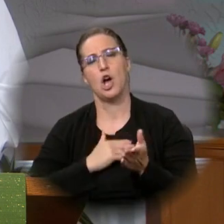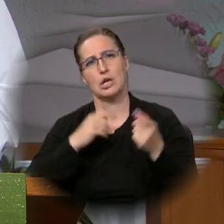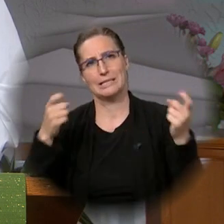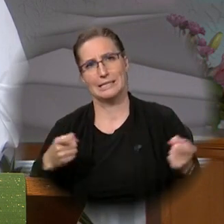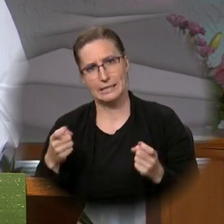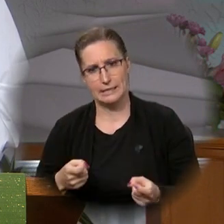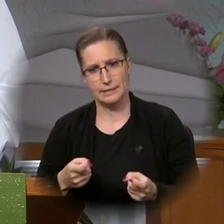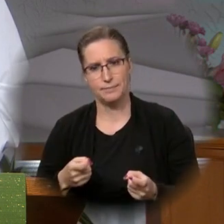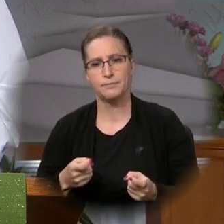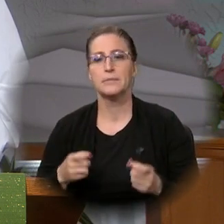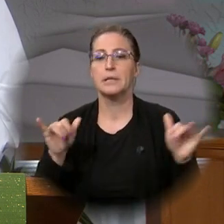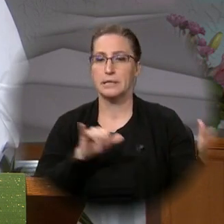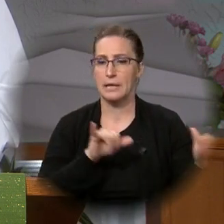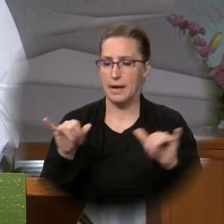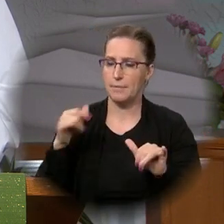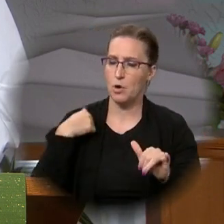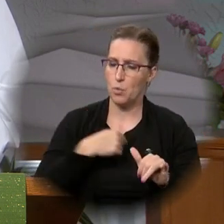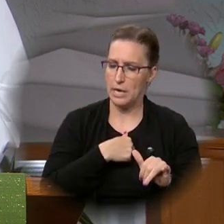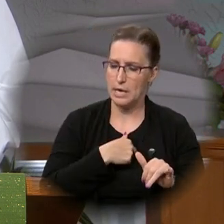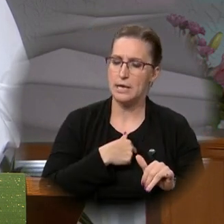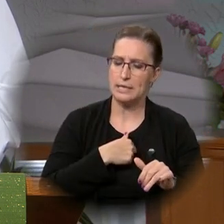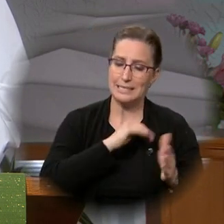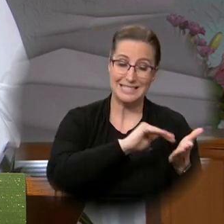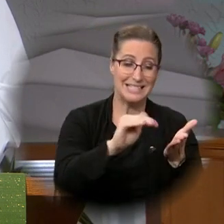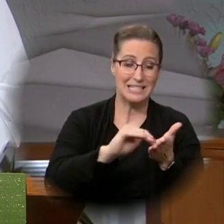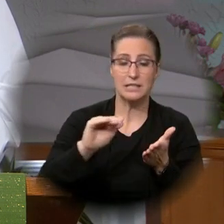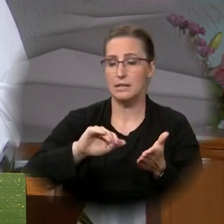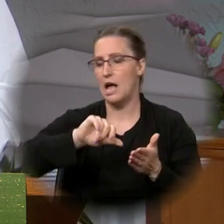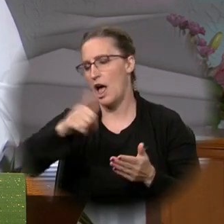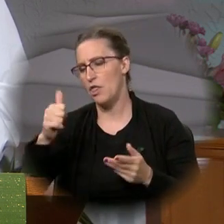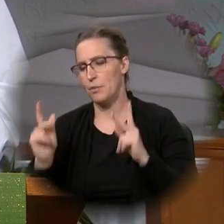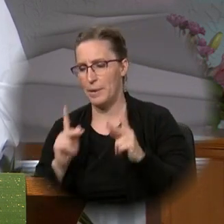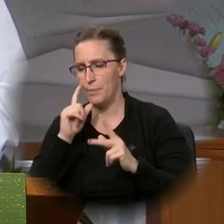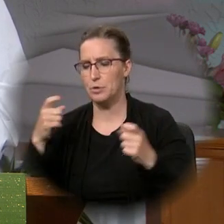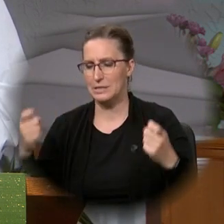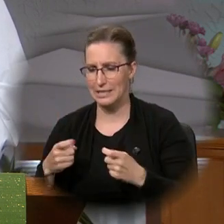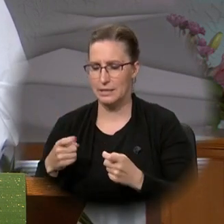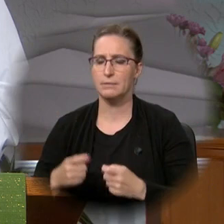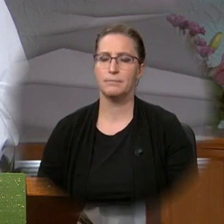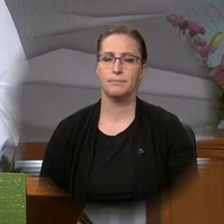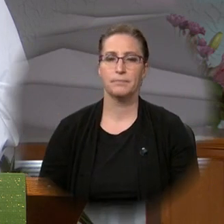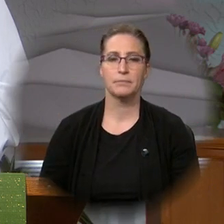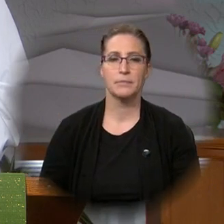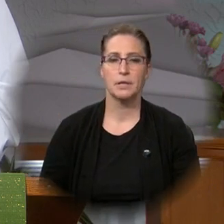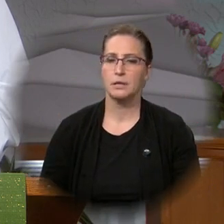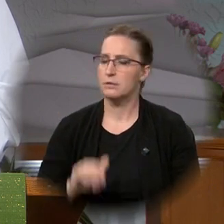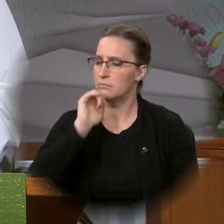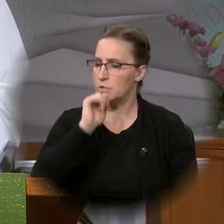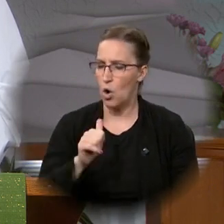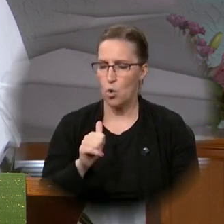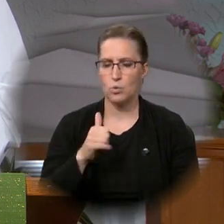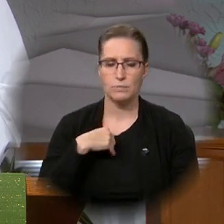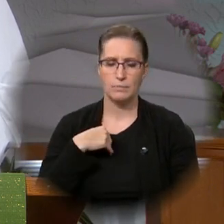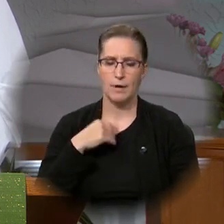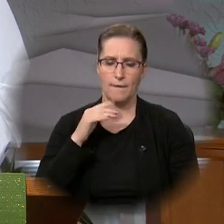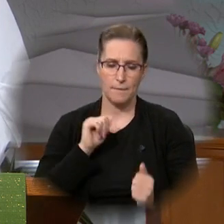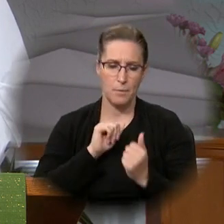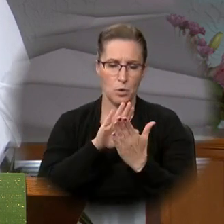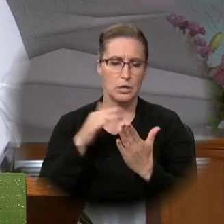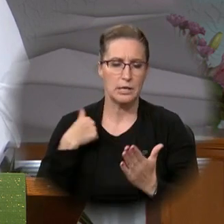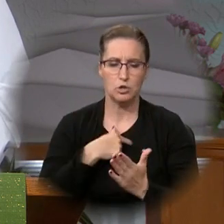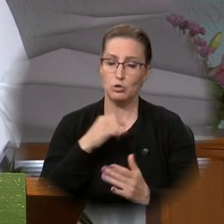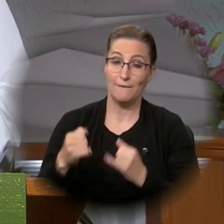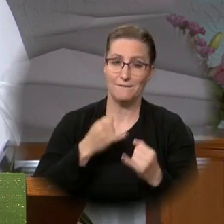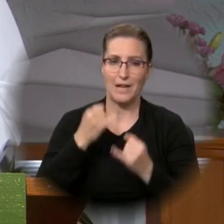our sins. For we ourselves forgive everyone in debt to us, and do not subject us to the final